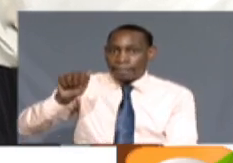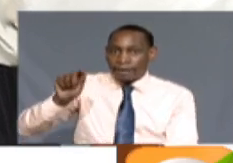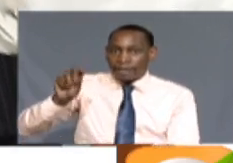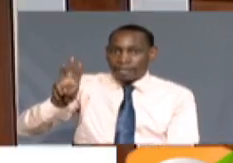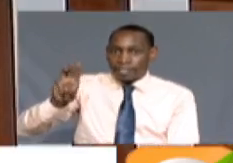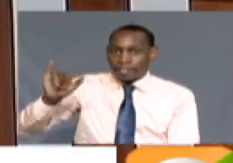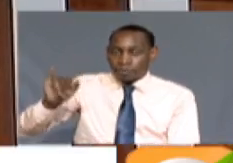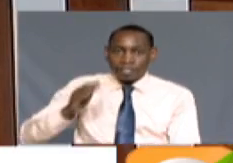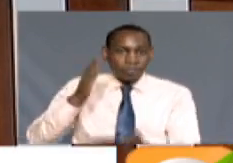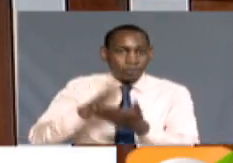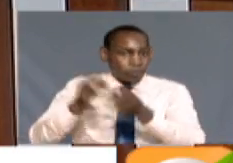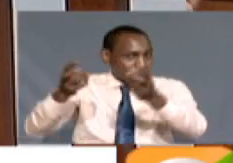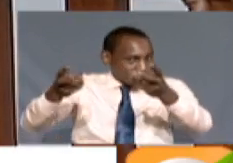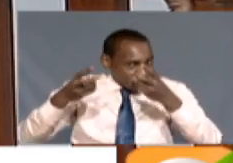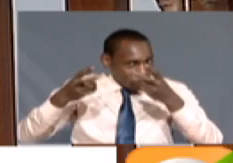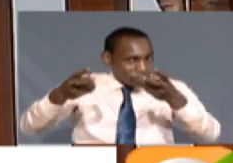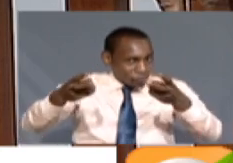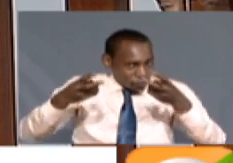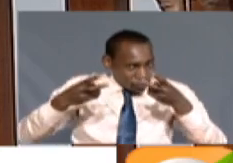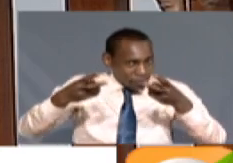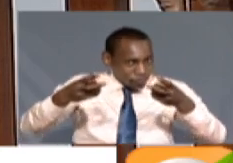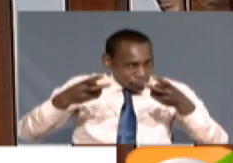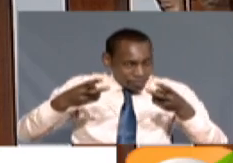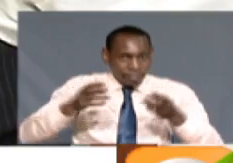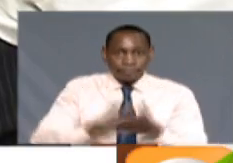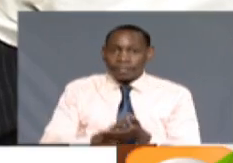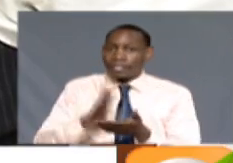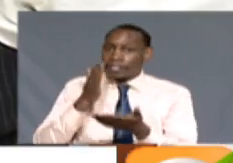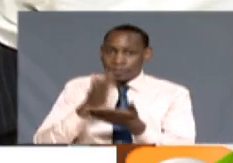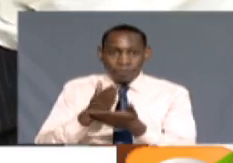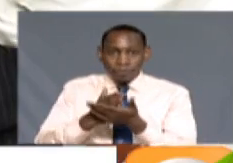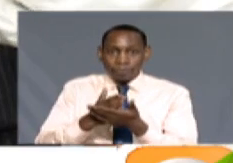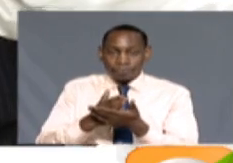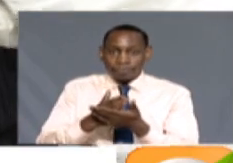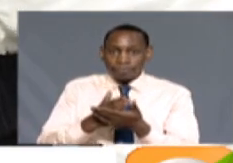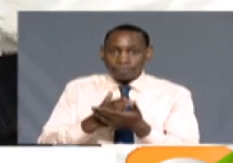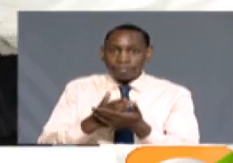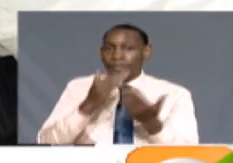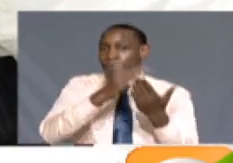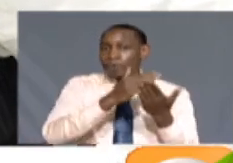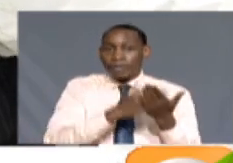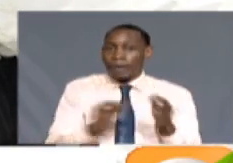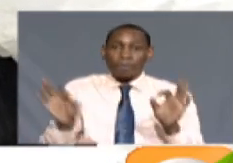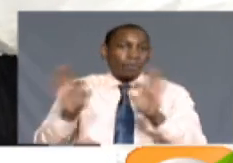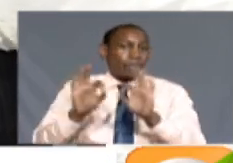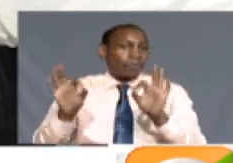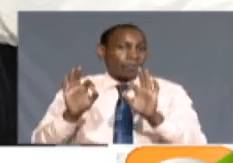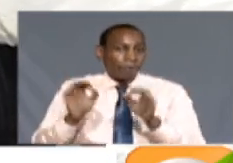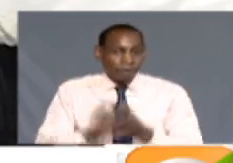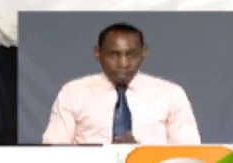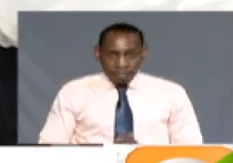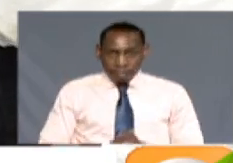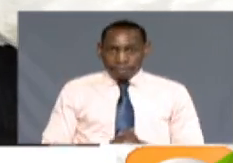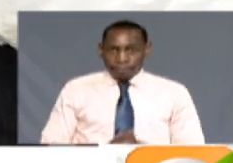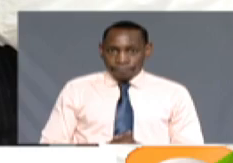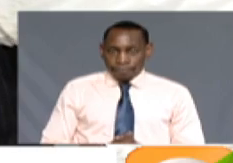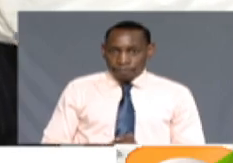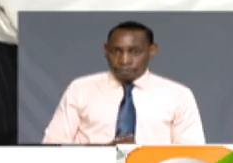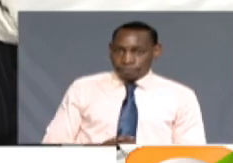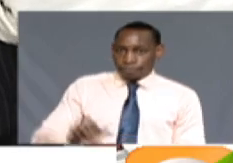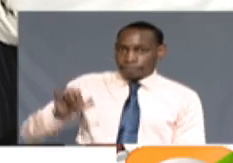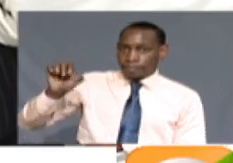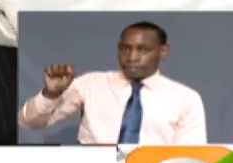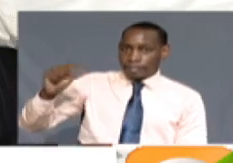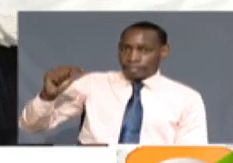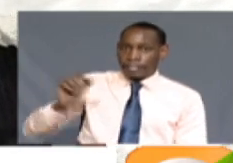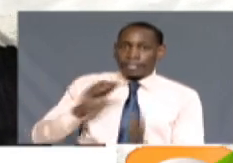you better sit back, better yet, lean forward, better yet, stand up, because it's going to be on fire. SG, the